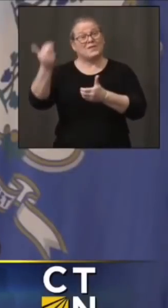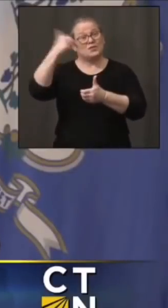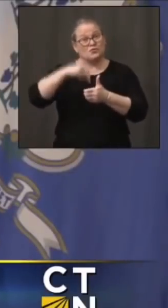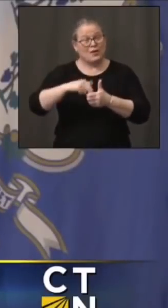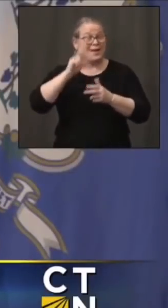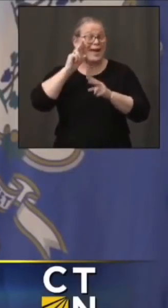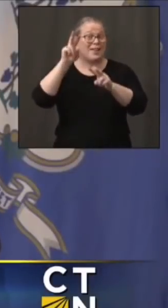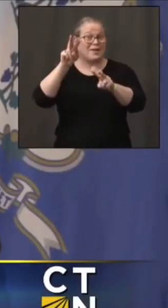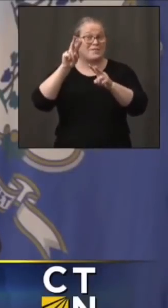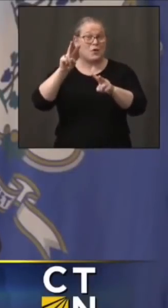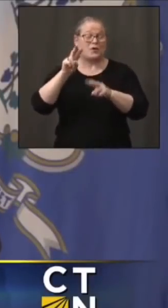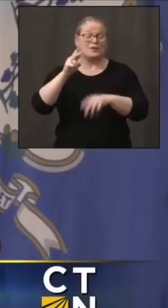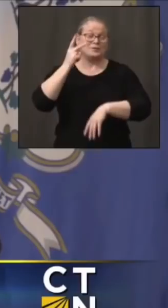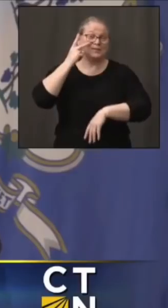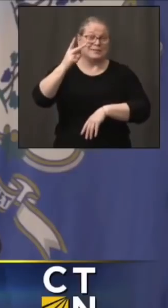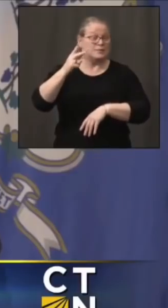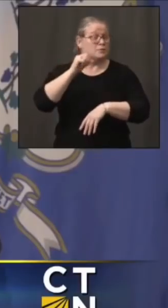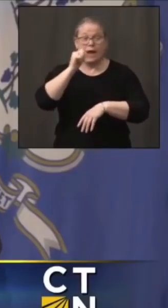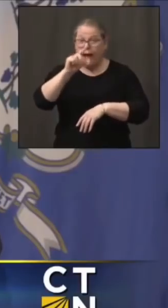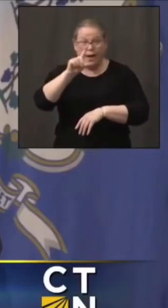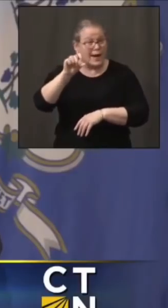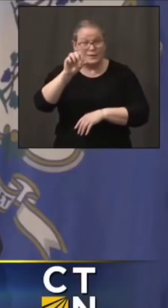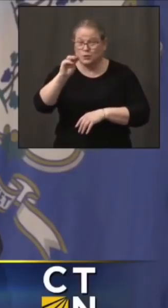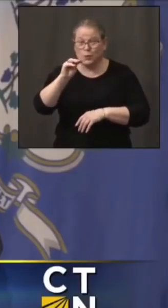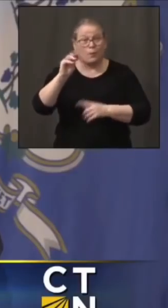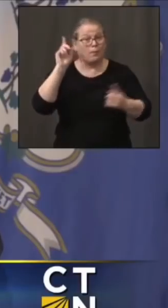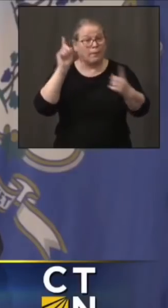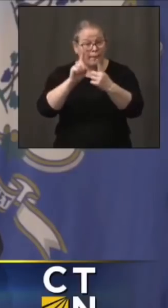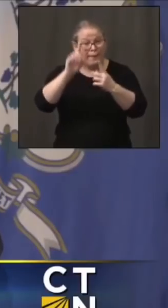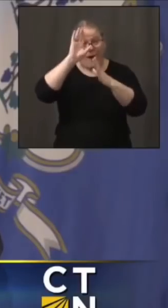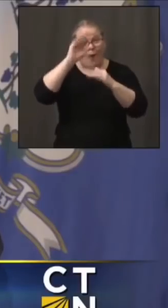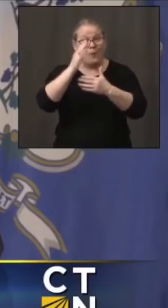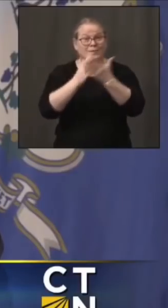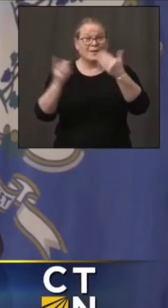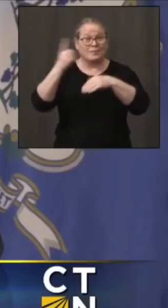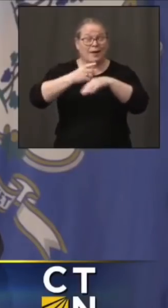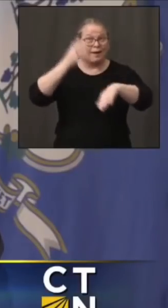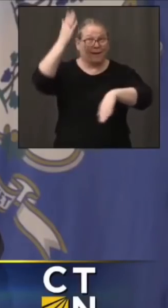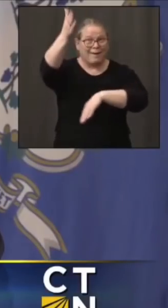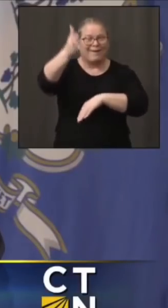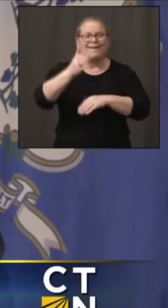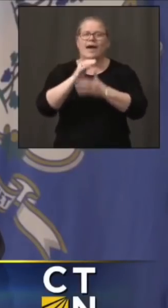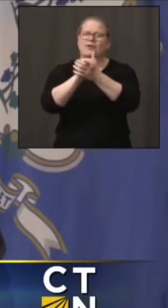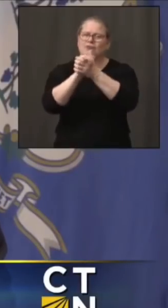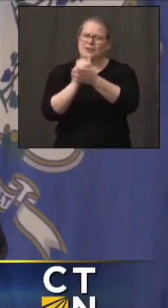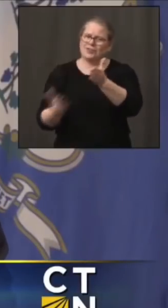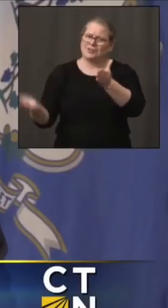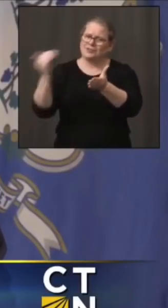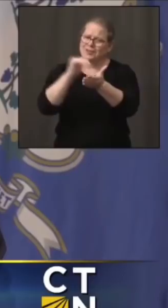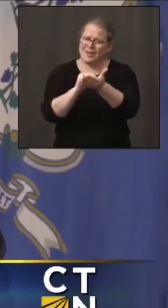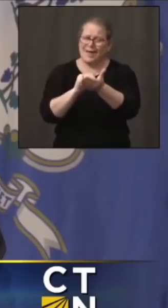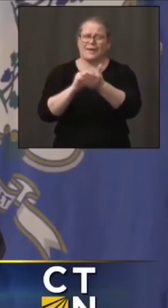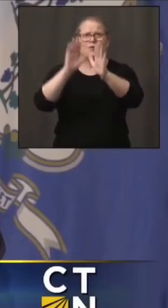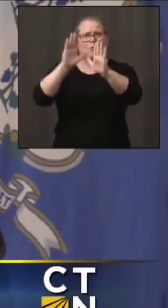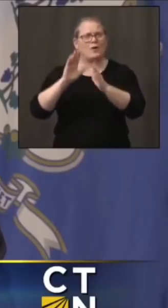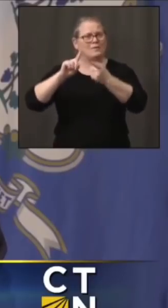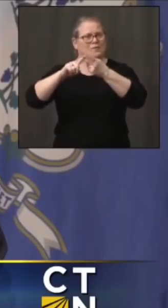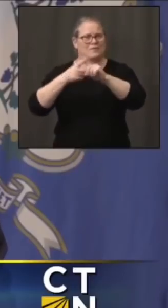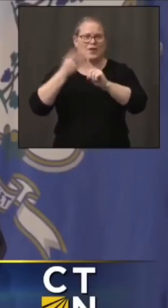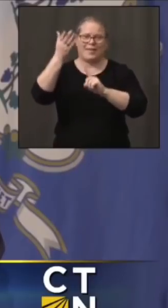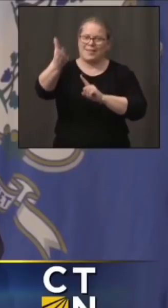seeing you not on Zoom sometime. And congratulations again. We have a great friend there for Connecticut and